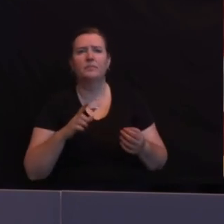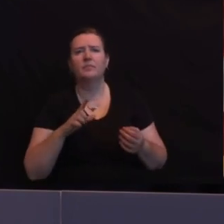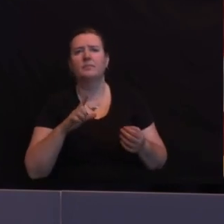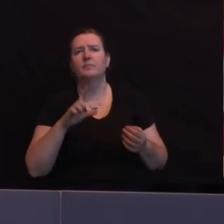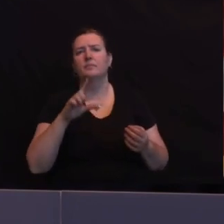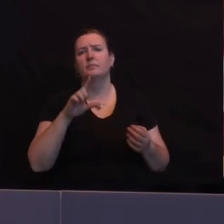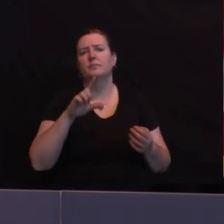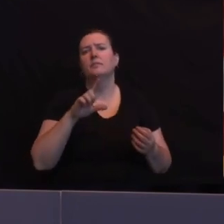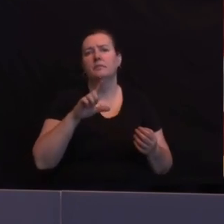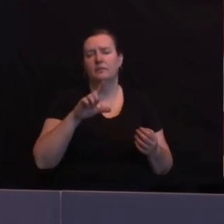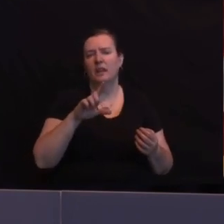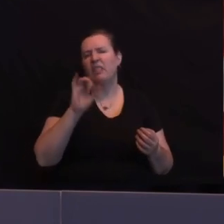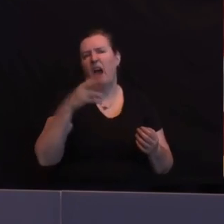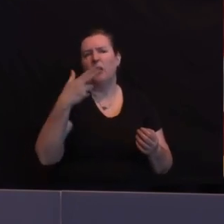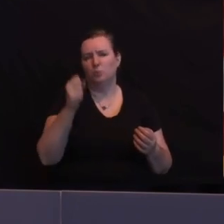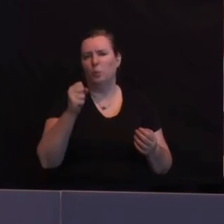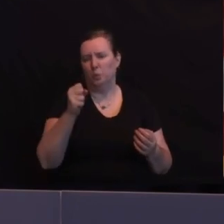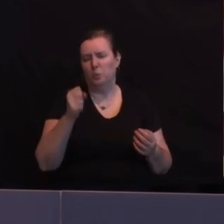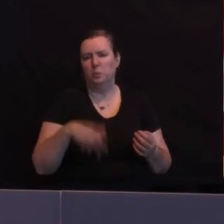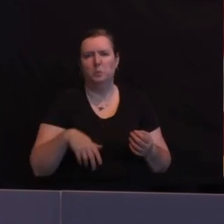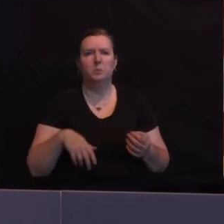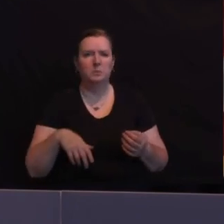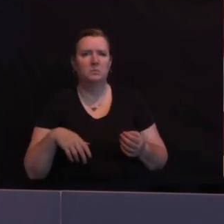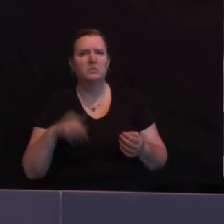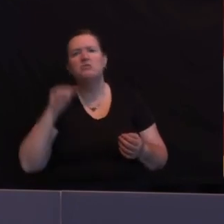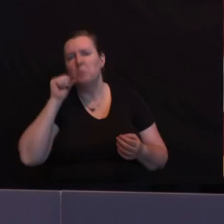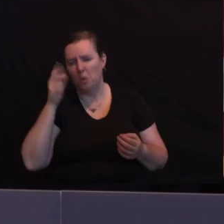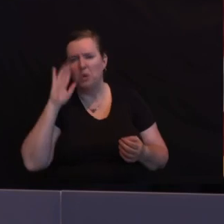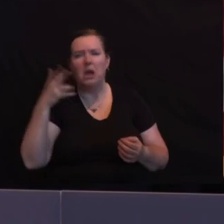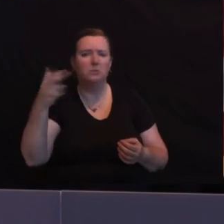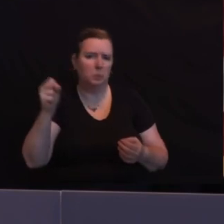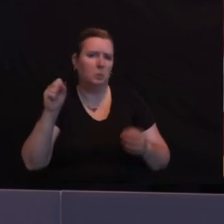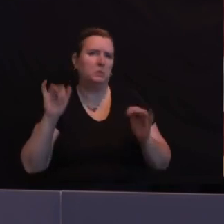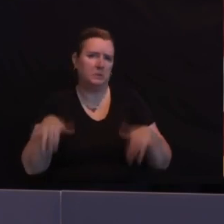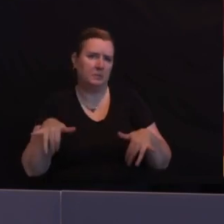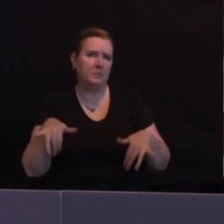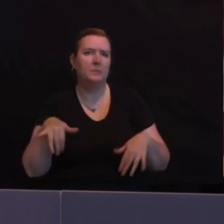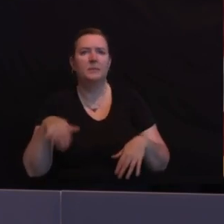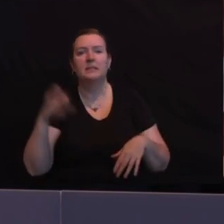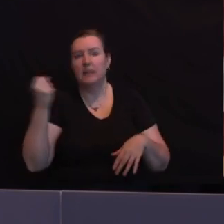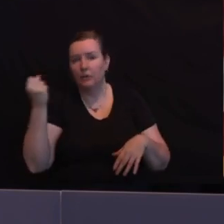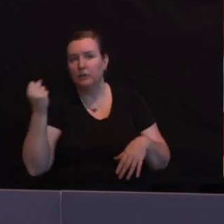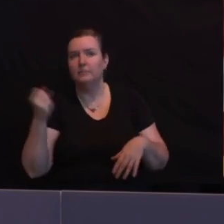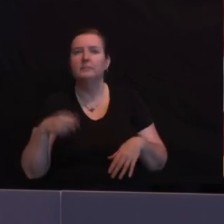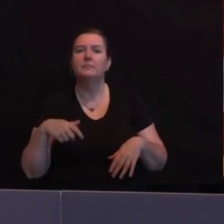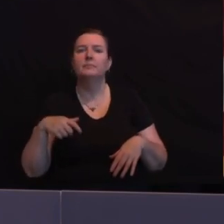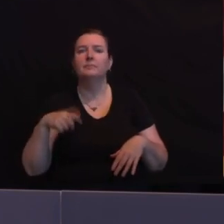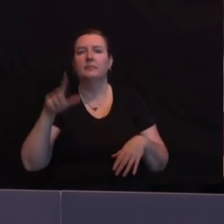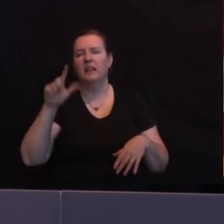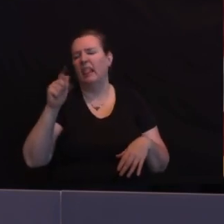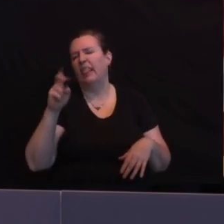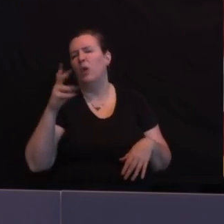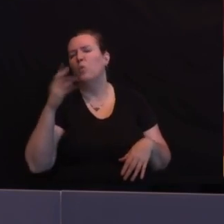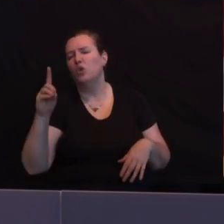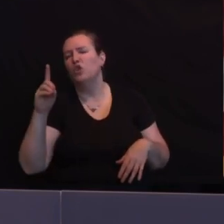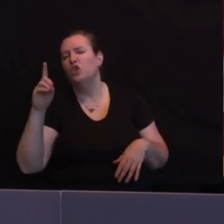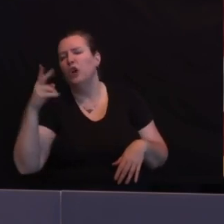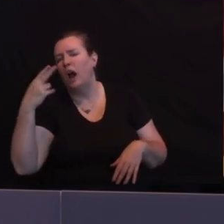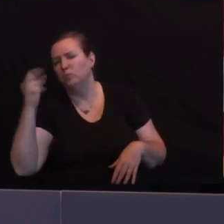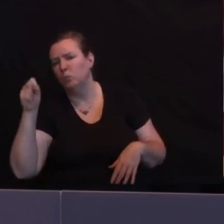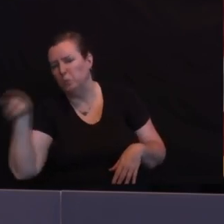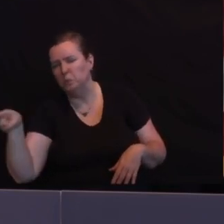high school again and the municipal lot. And on Saturday, testing will be available at the Lakewood High School. We are